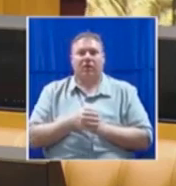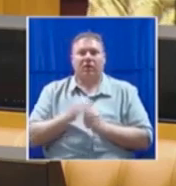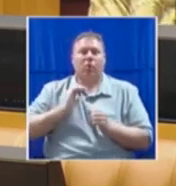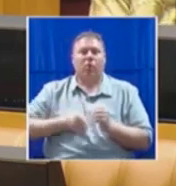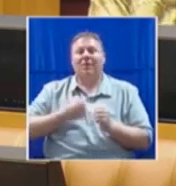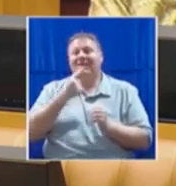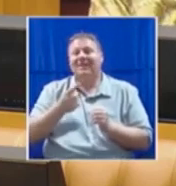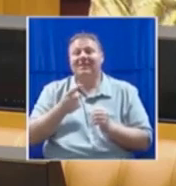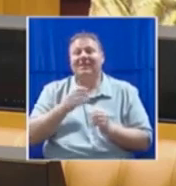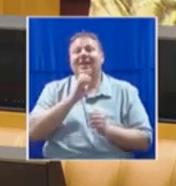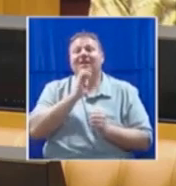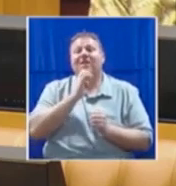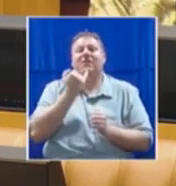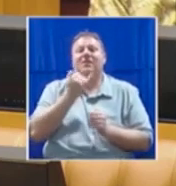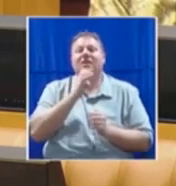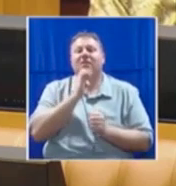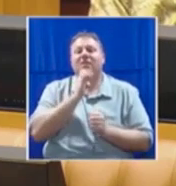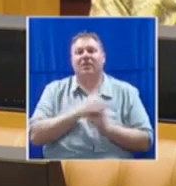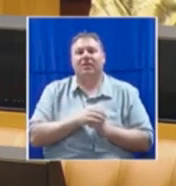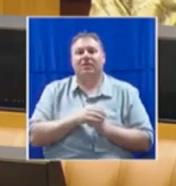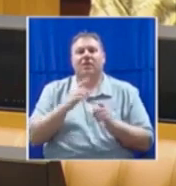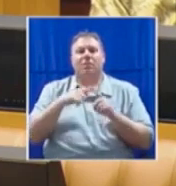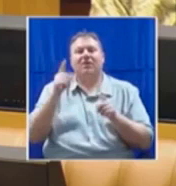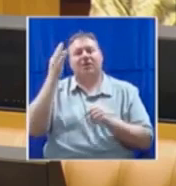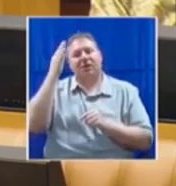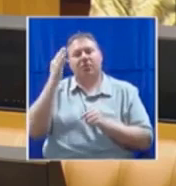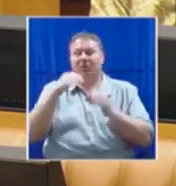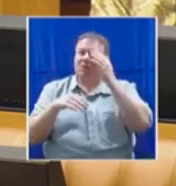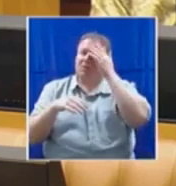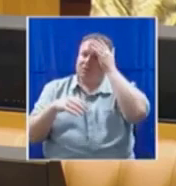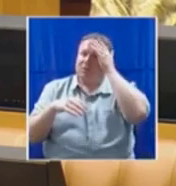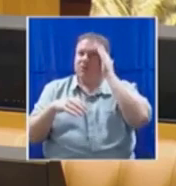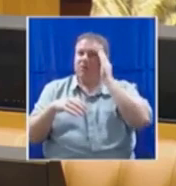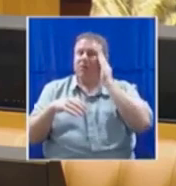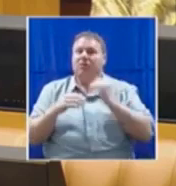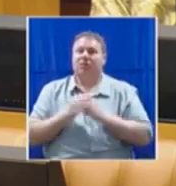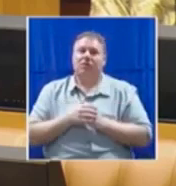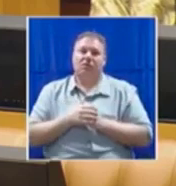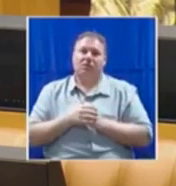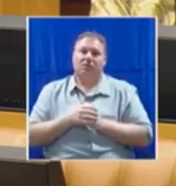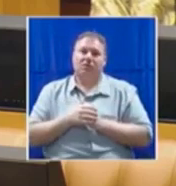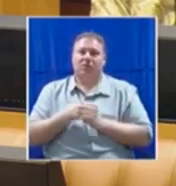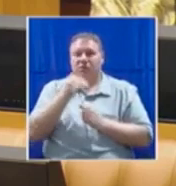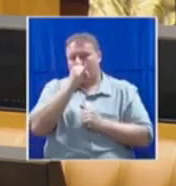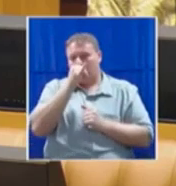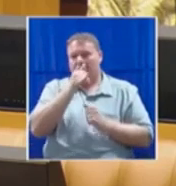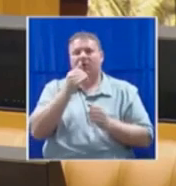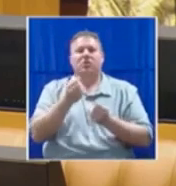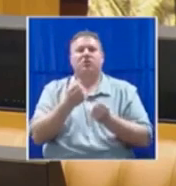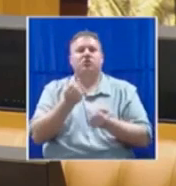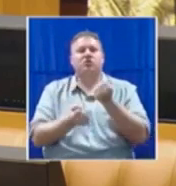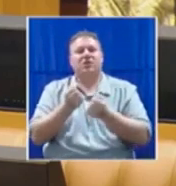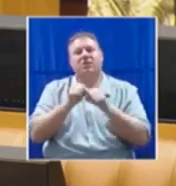enough, it's enough. But government, particularly the justice, criminal justice system,